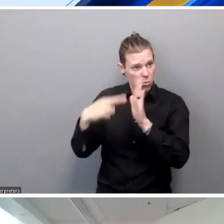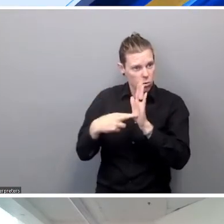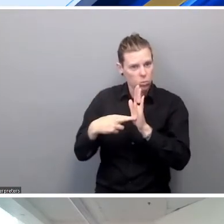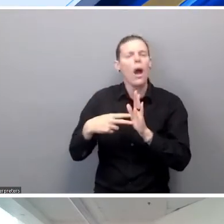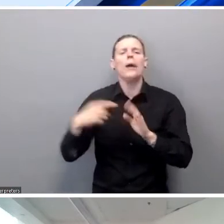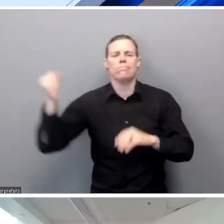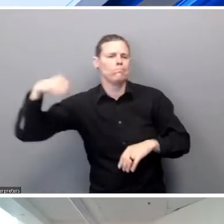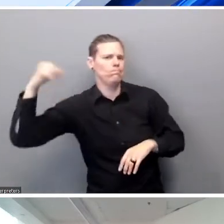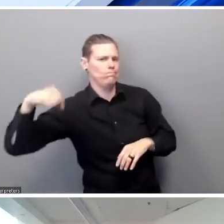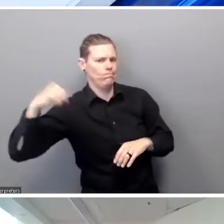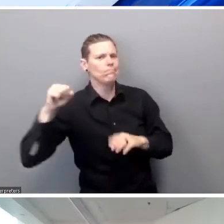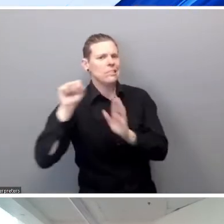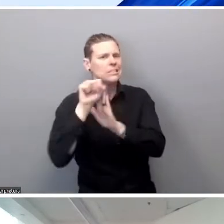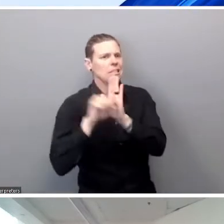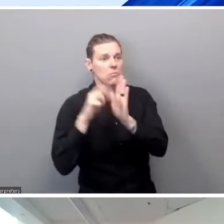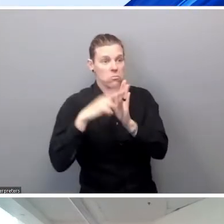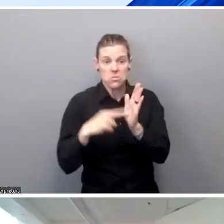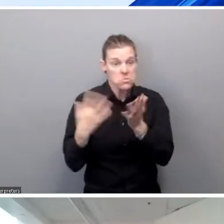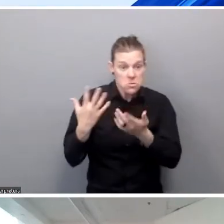days. Okay.